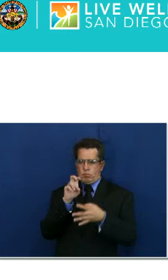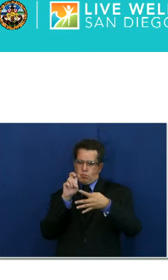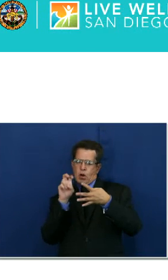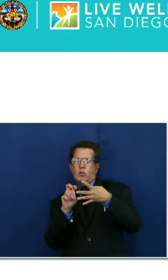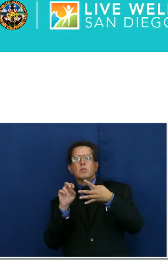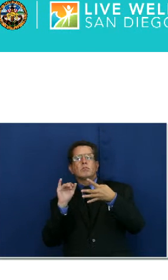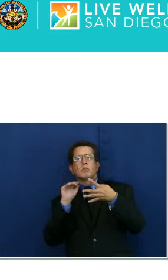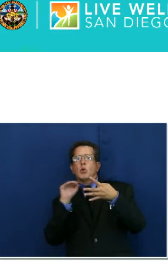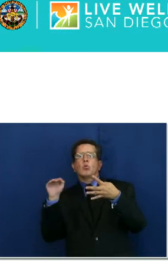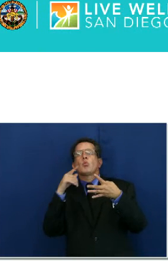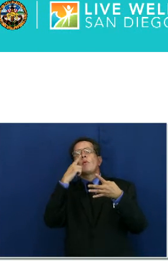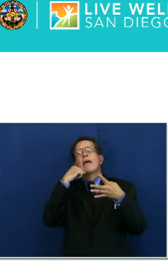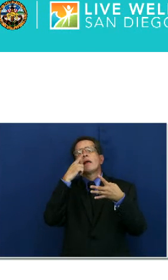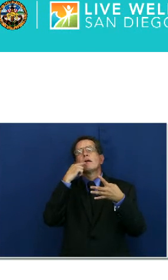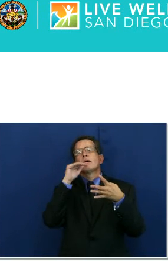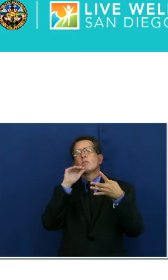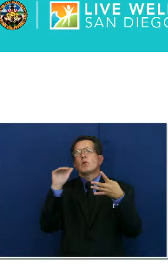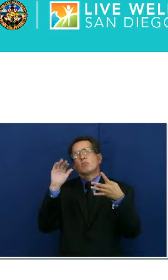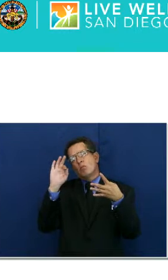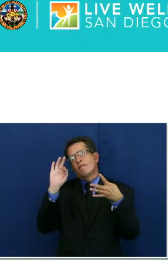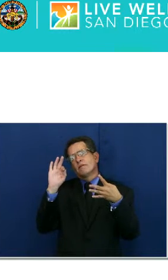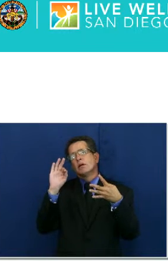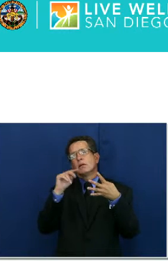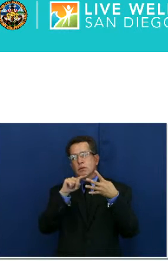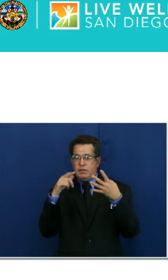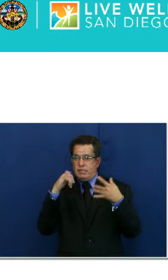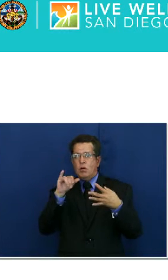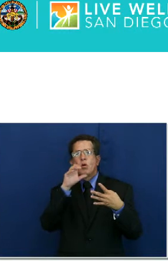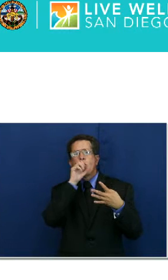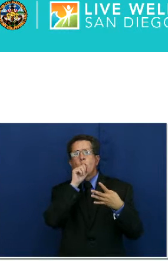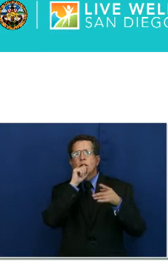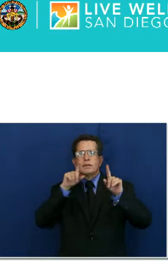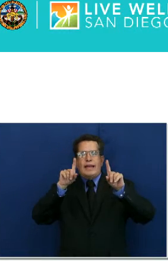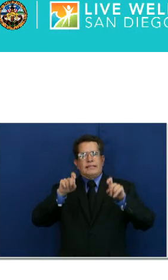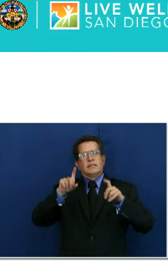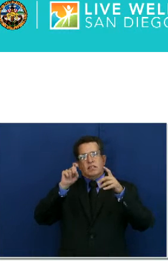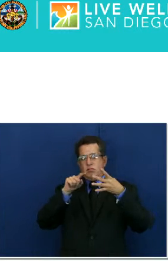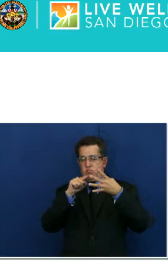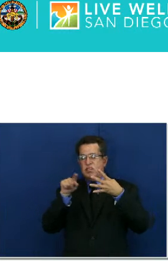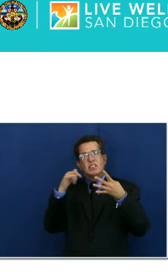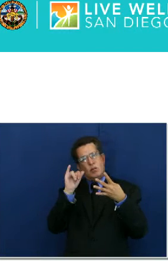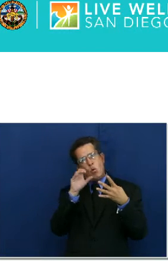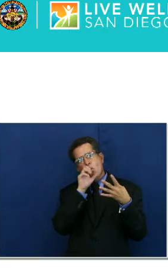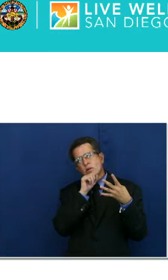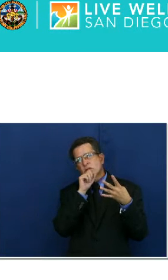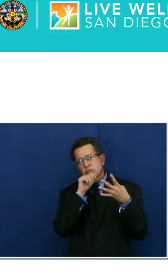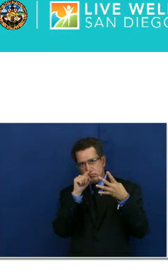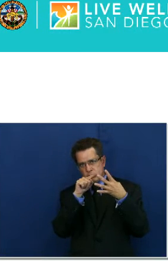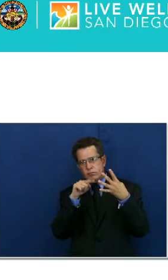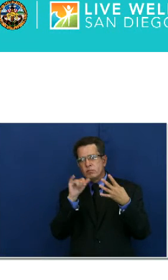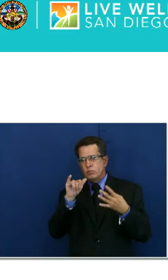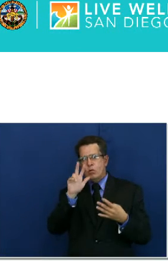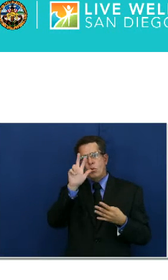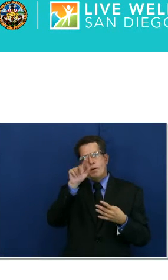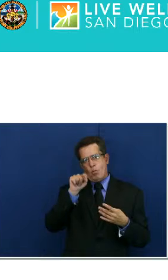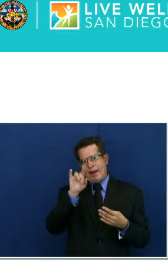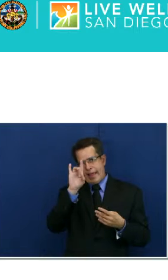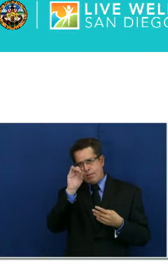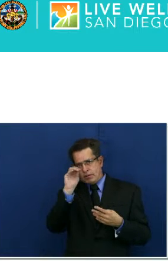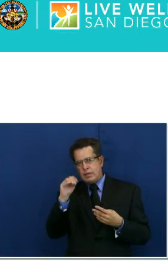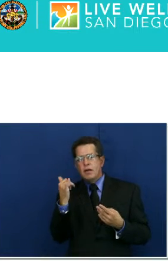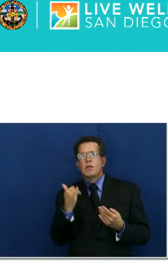tier. The testing positivity continues to be in the orange tier, or Tier 3, and has decreased from 3.8%